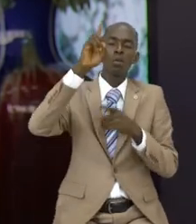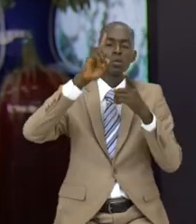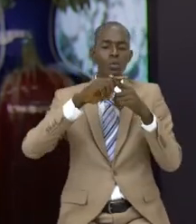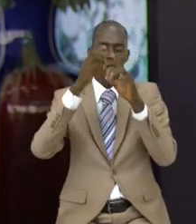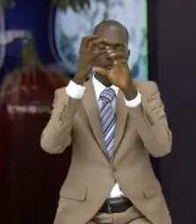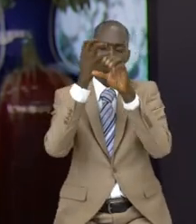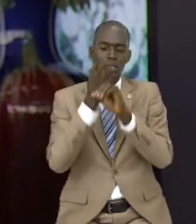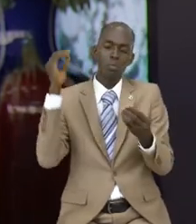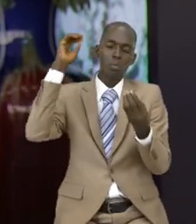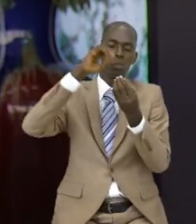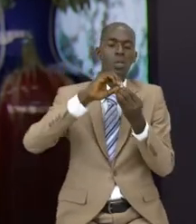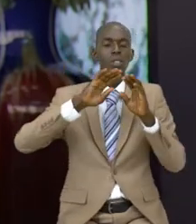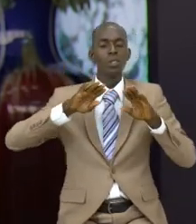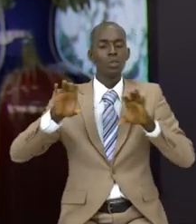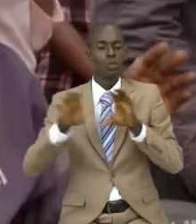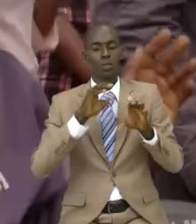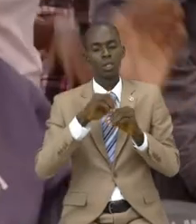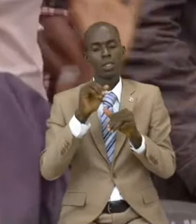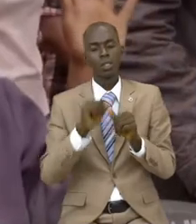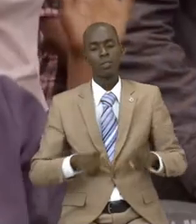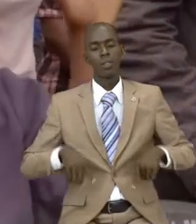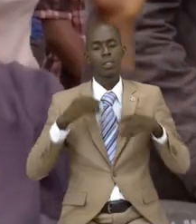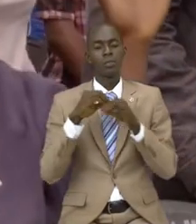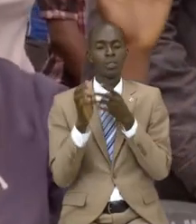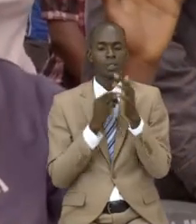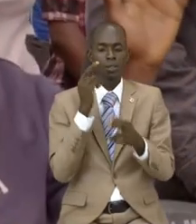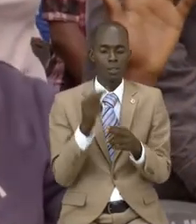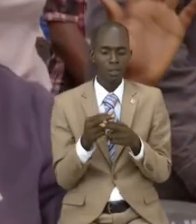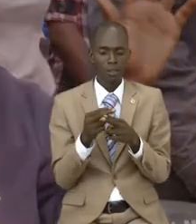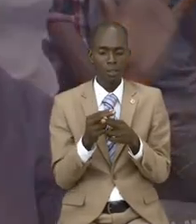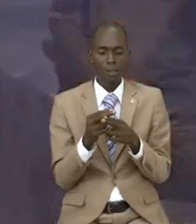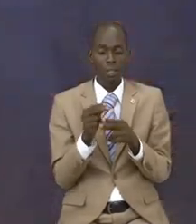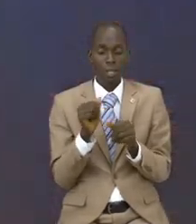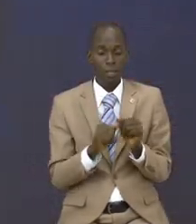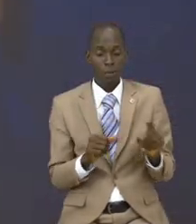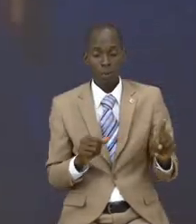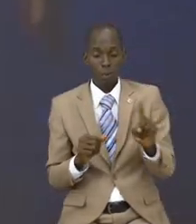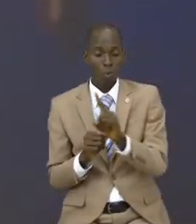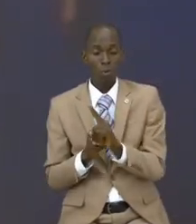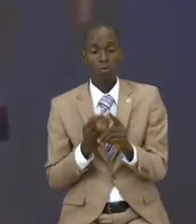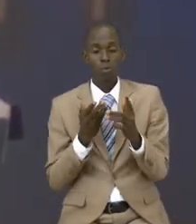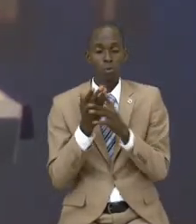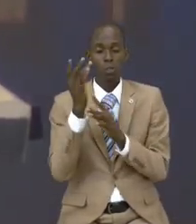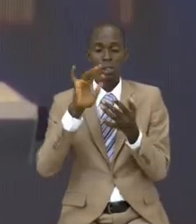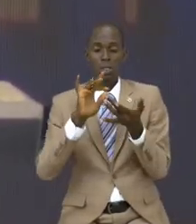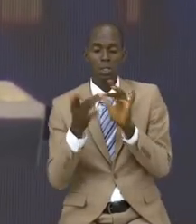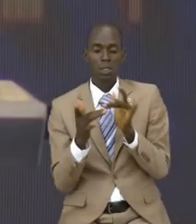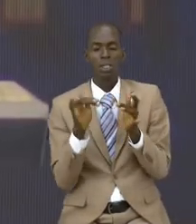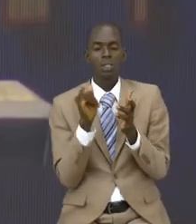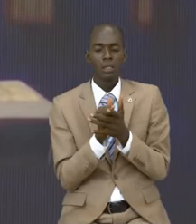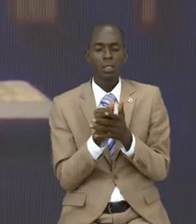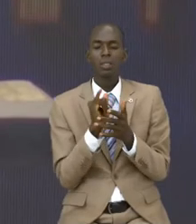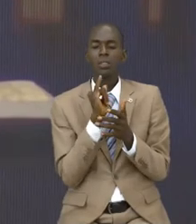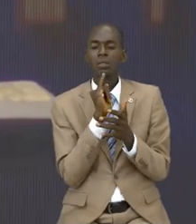more, do in every life. Everyone online that has